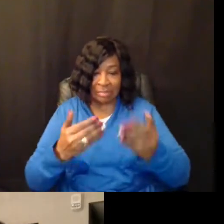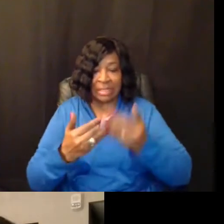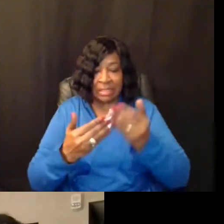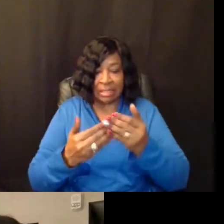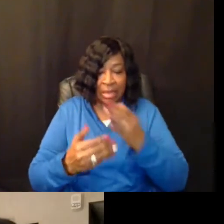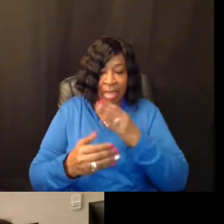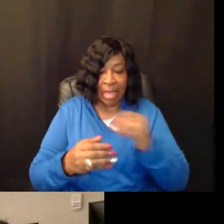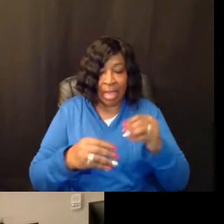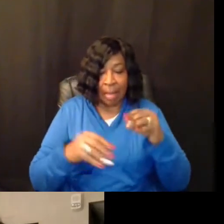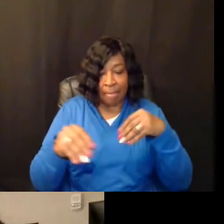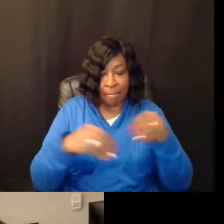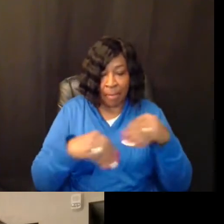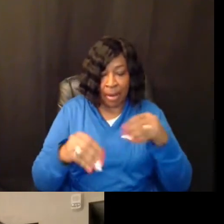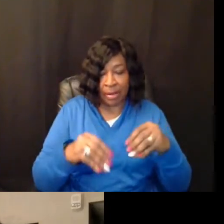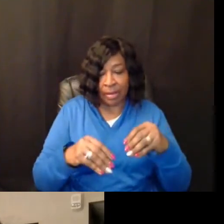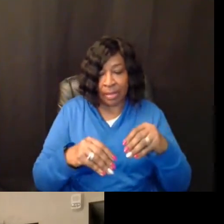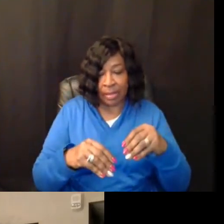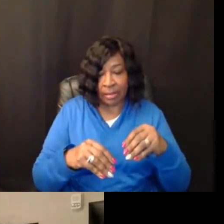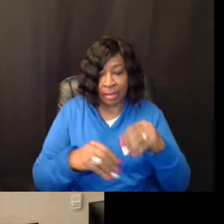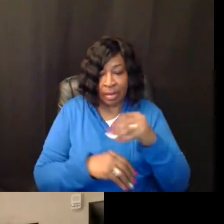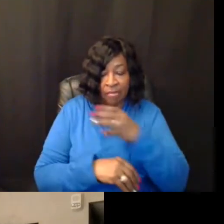work for direct market farmers?